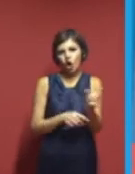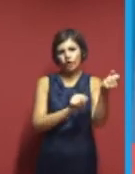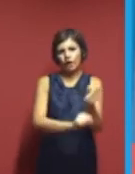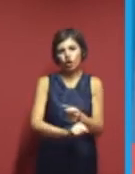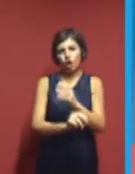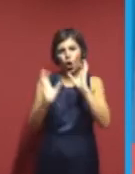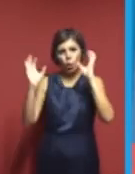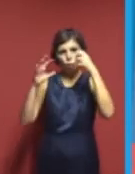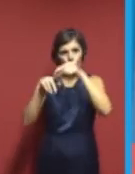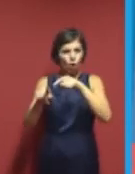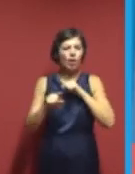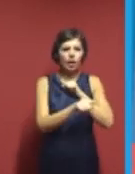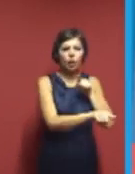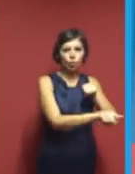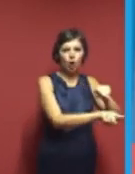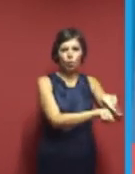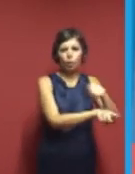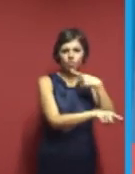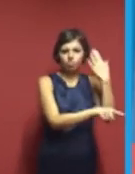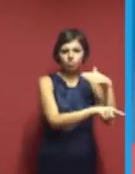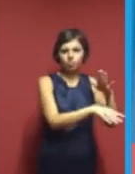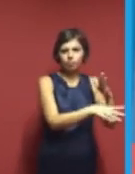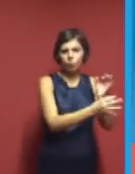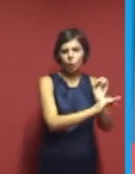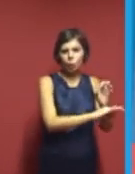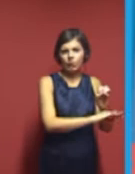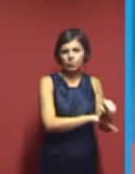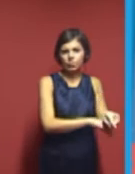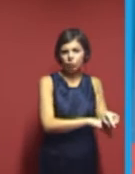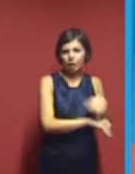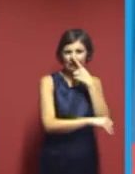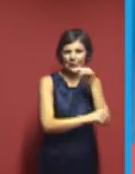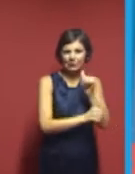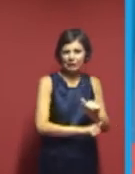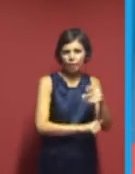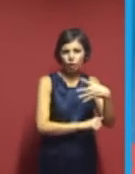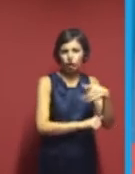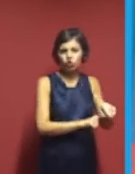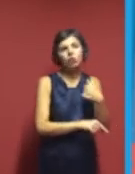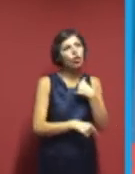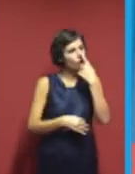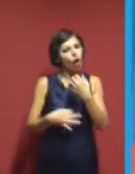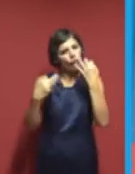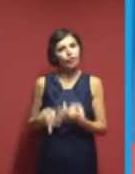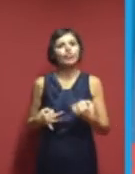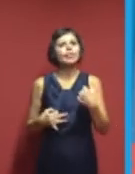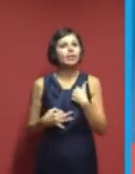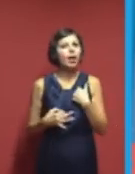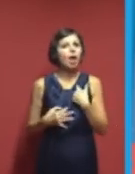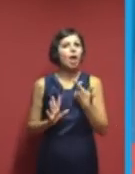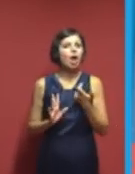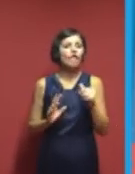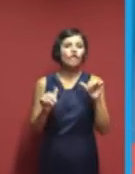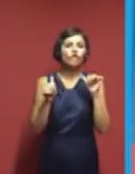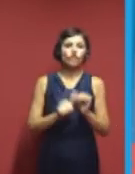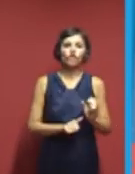and doing things differently. And Sergey Brin credited his willingness to go out on his own to Montessori. Will Wright, the inventor of The Sims,